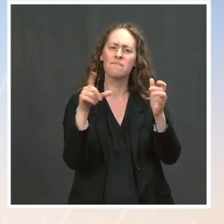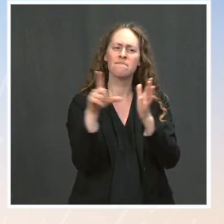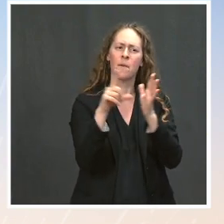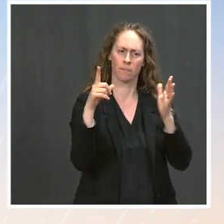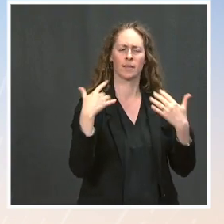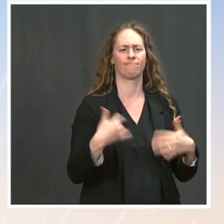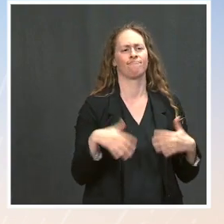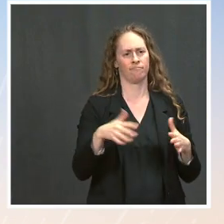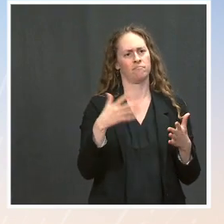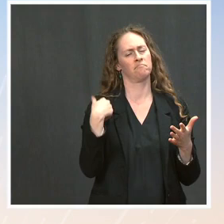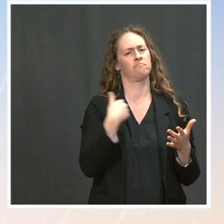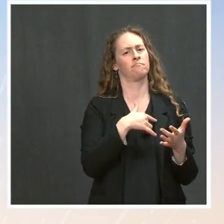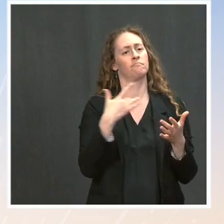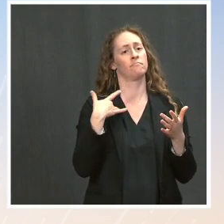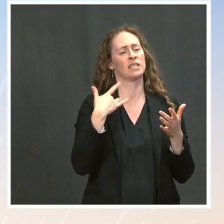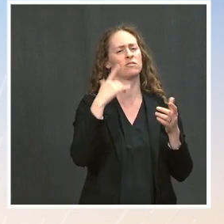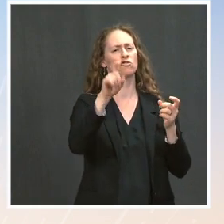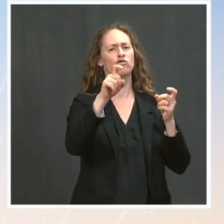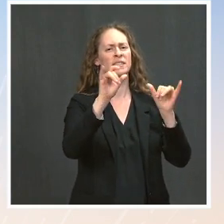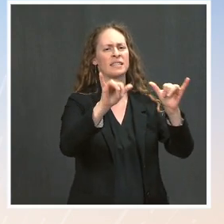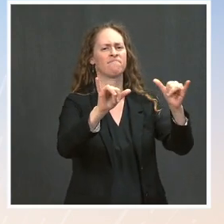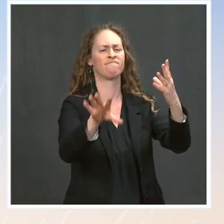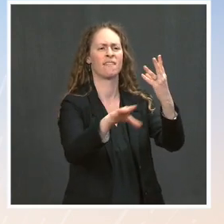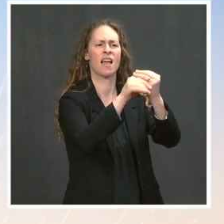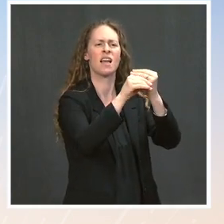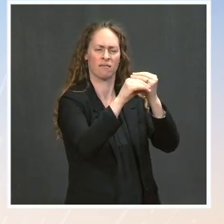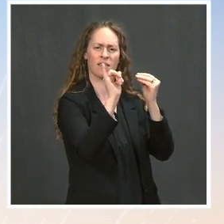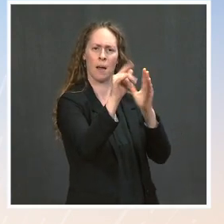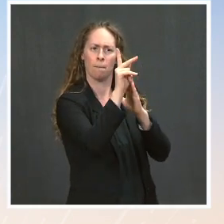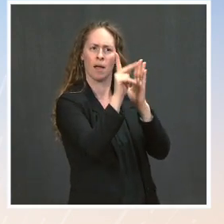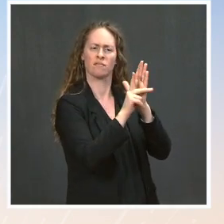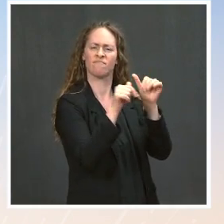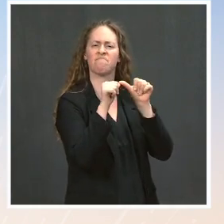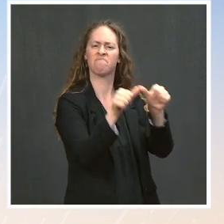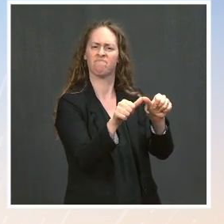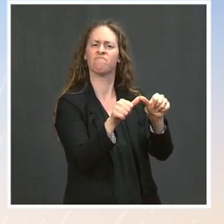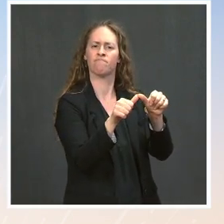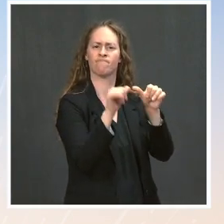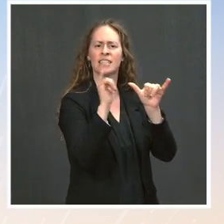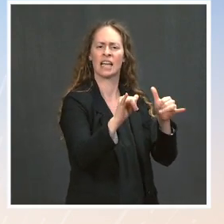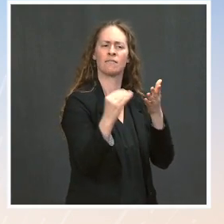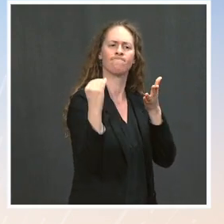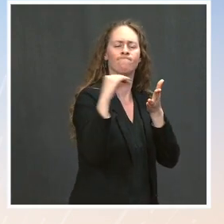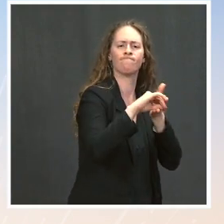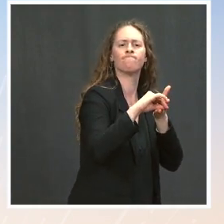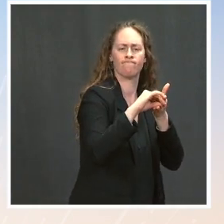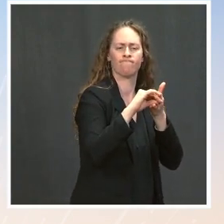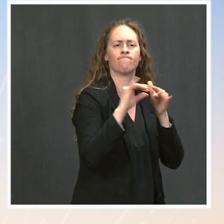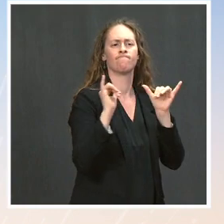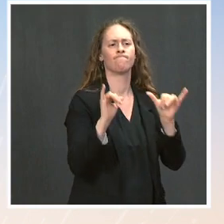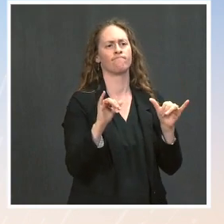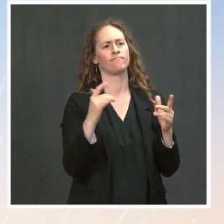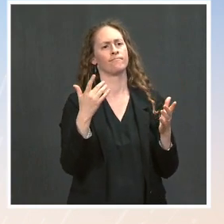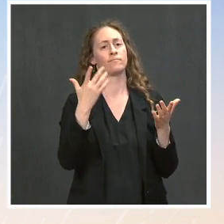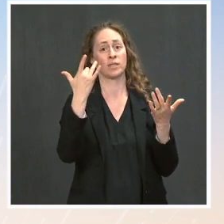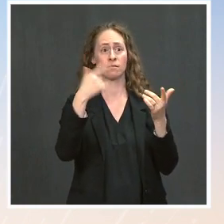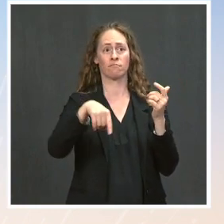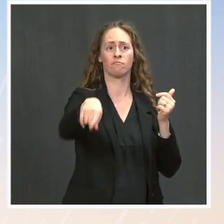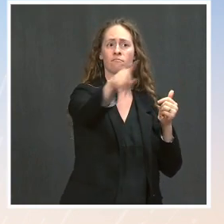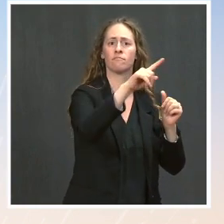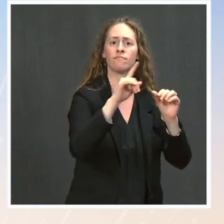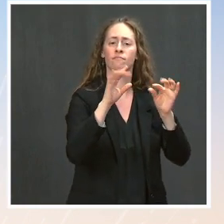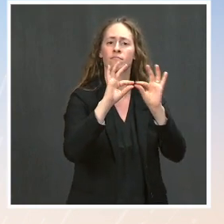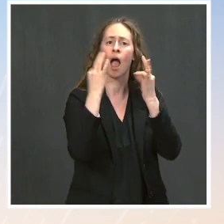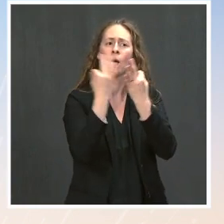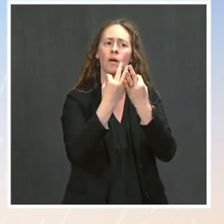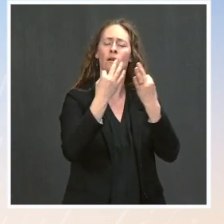extend that policy to provide some certainty and stability to those families who will be